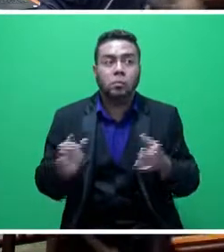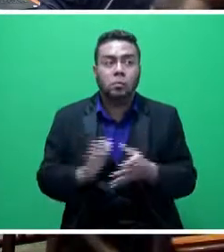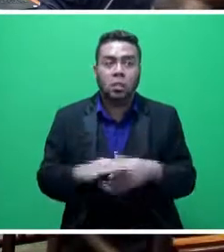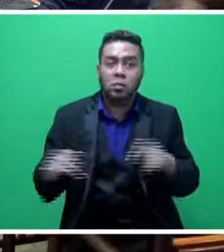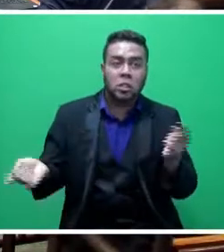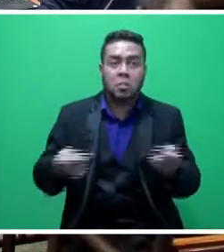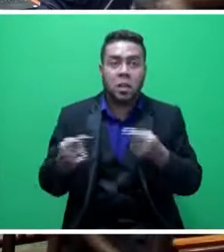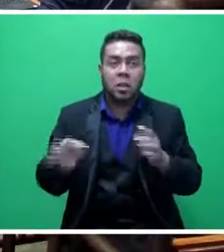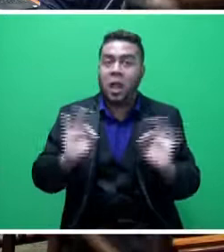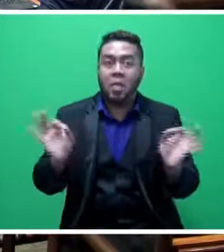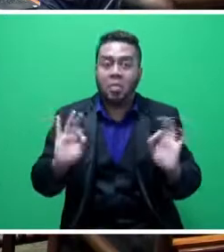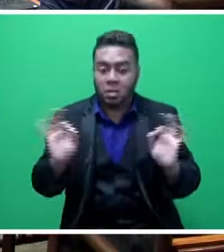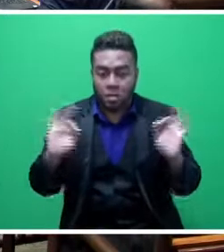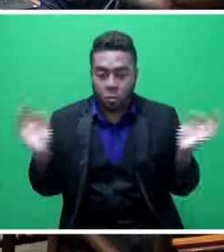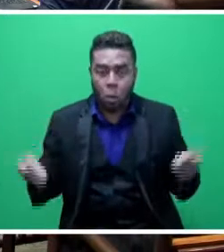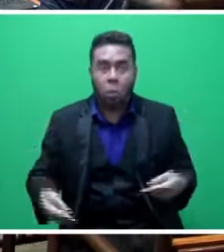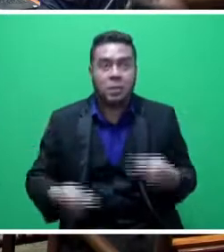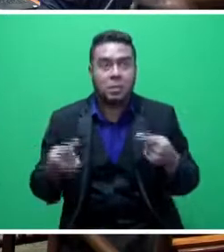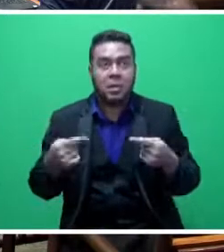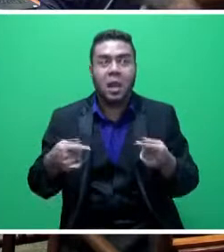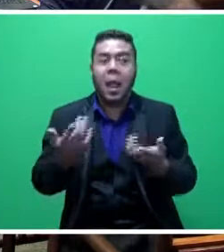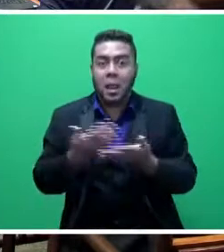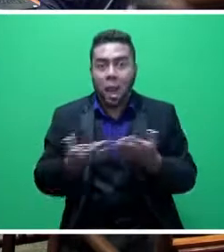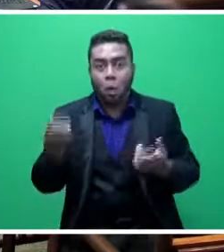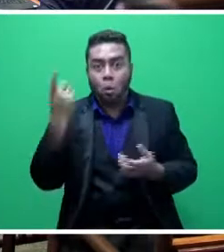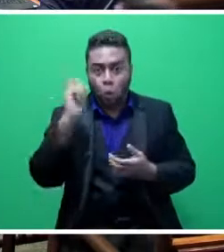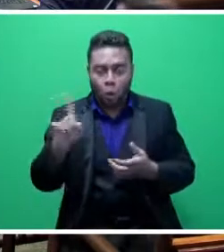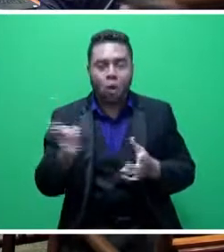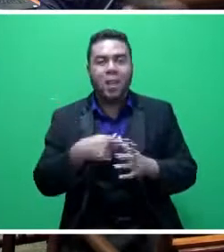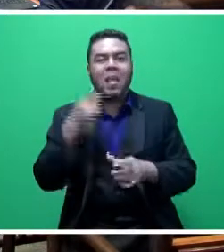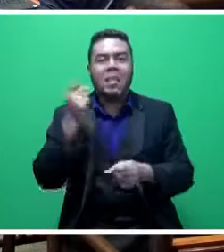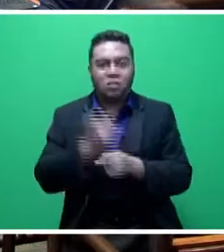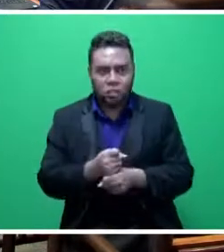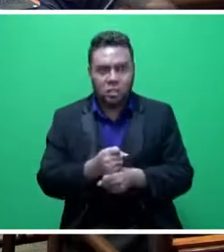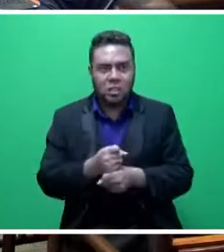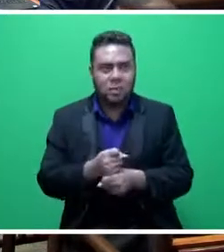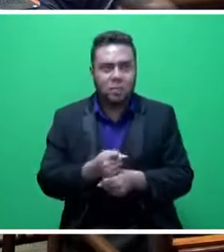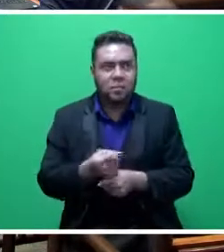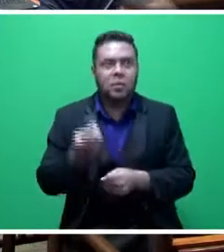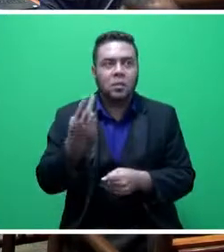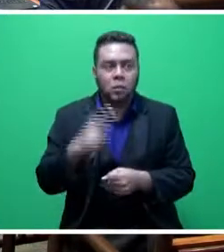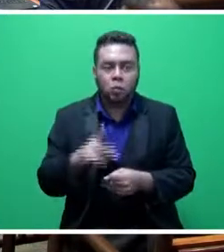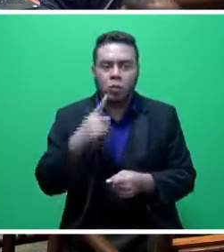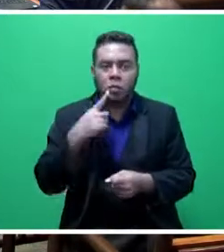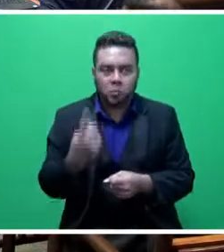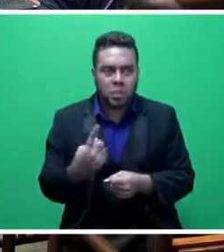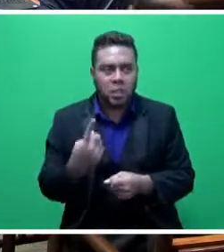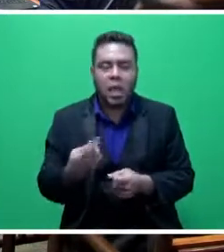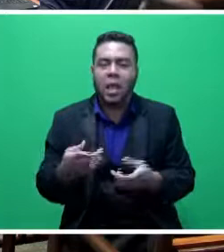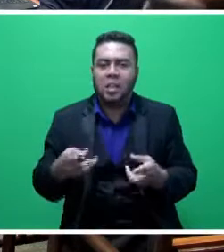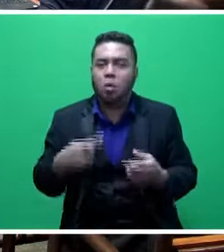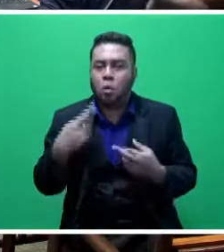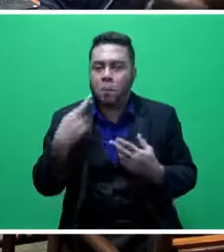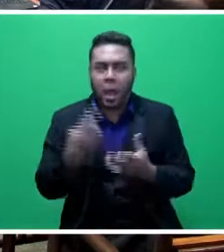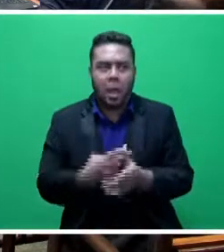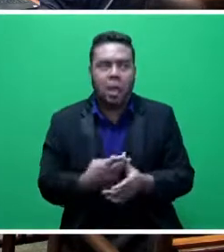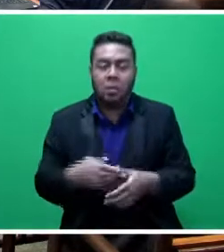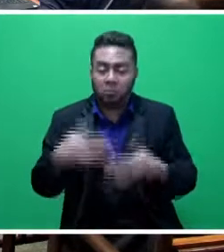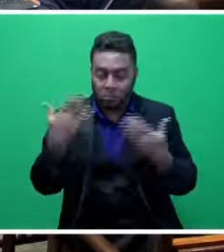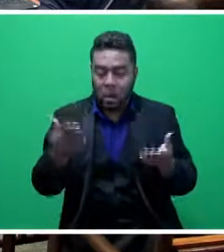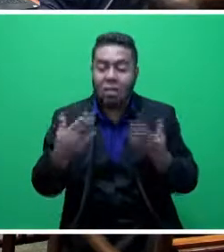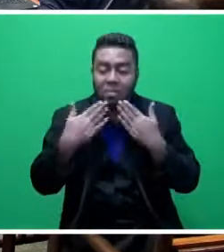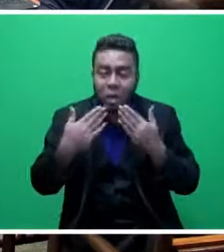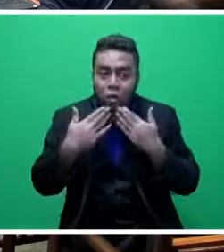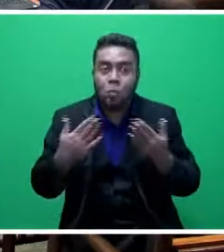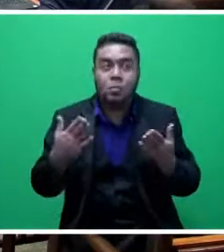There being no one wishing to take the floor, I call upon the Honourable Attorney General to speak in reply. You have the floor, sir. Thank